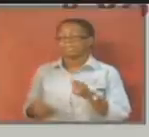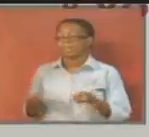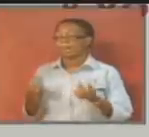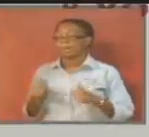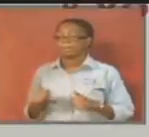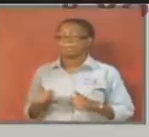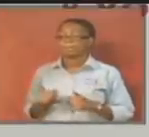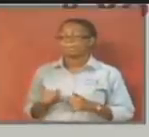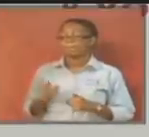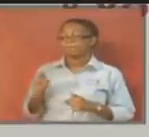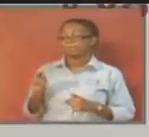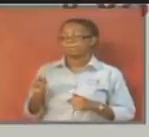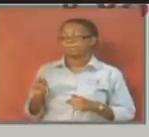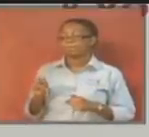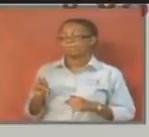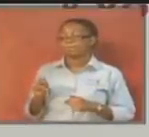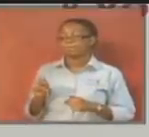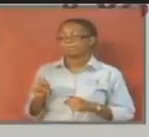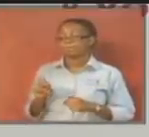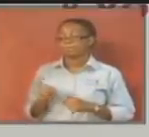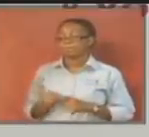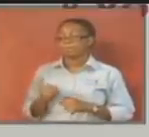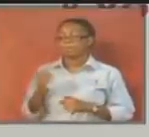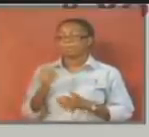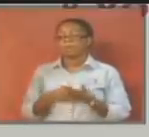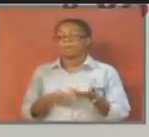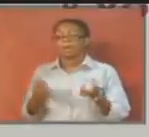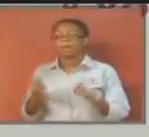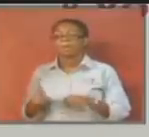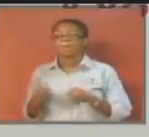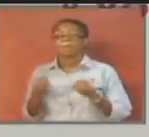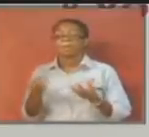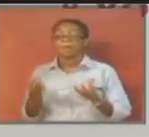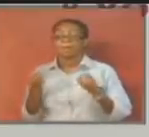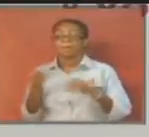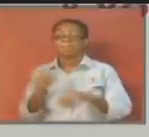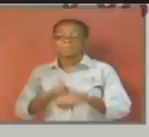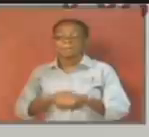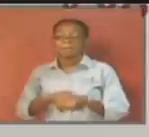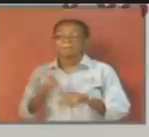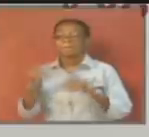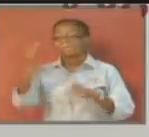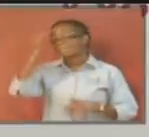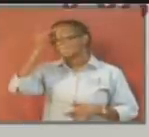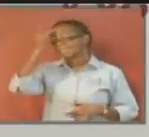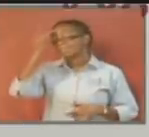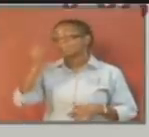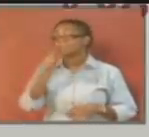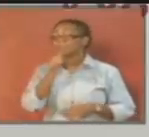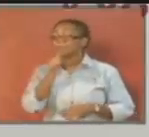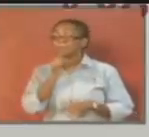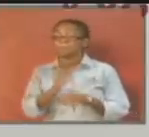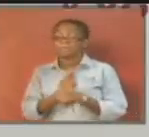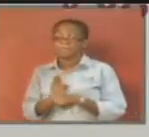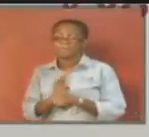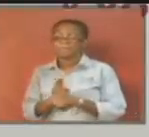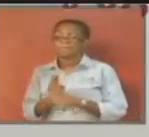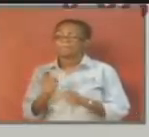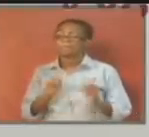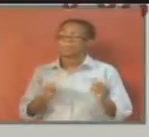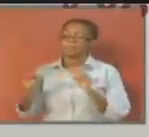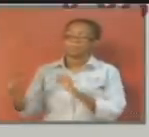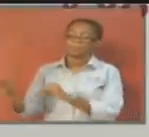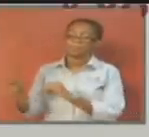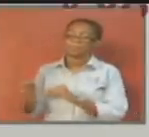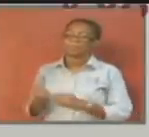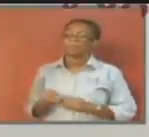shuttled to the public sector, and we were happy to have them and continue to do so. So there's no restriction on private sector seeing